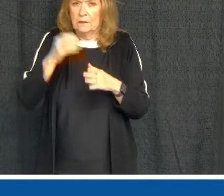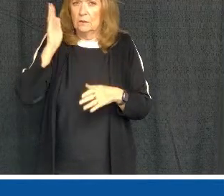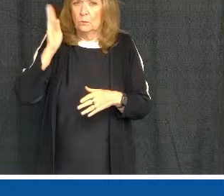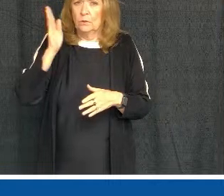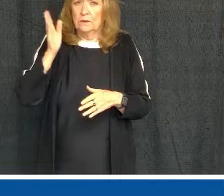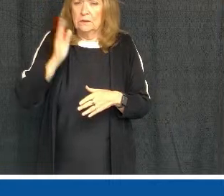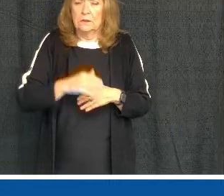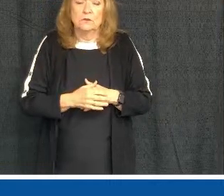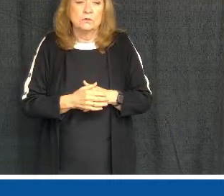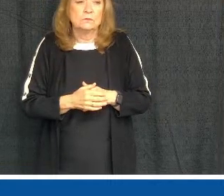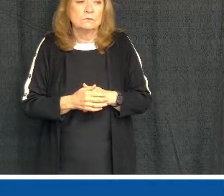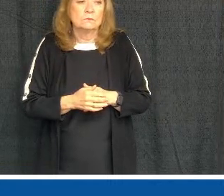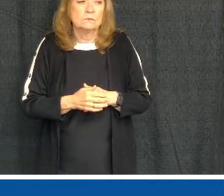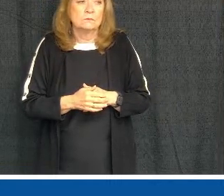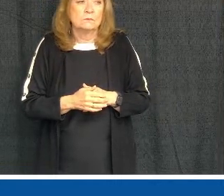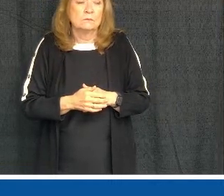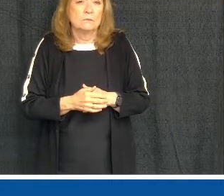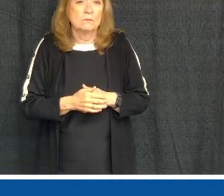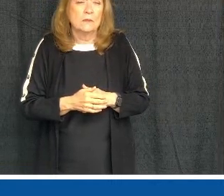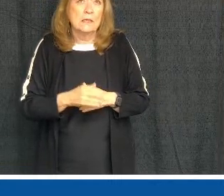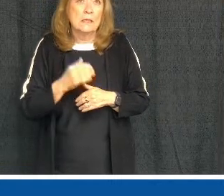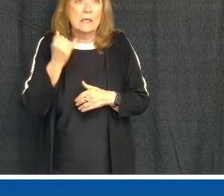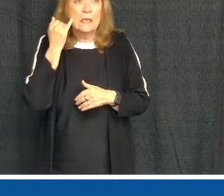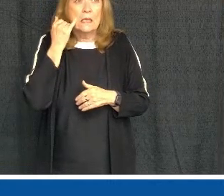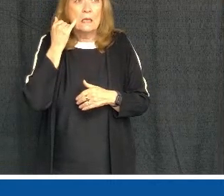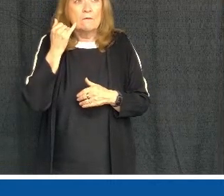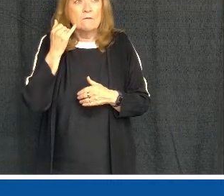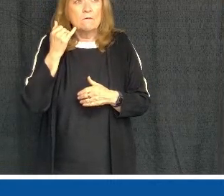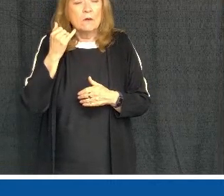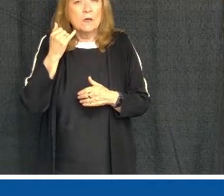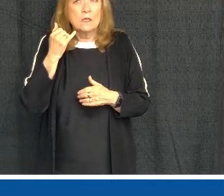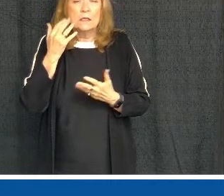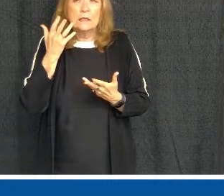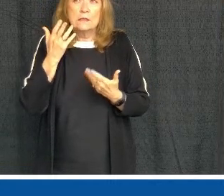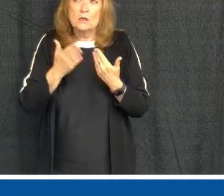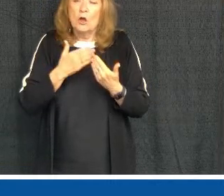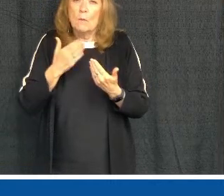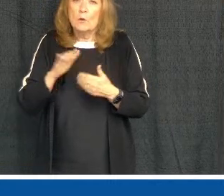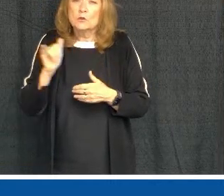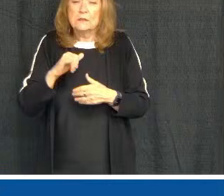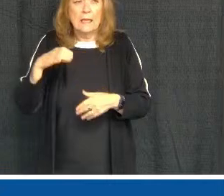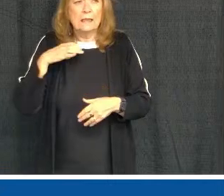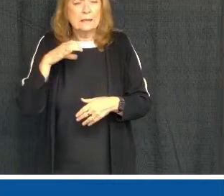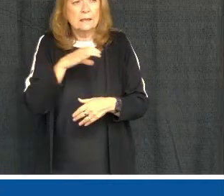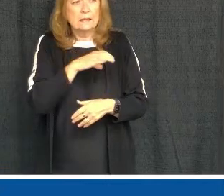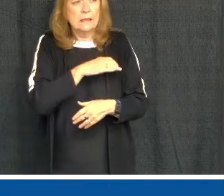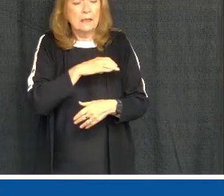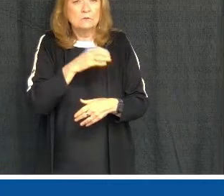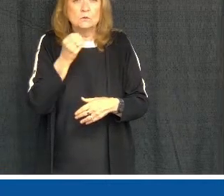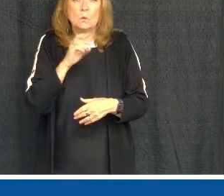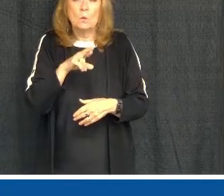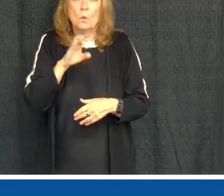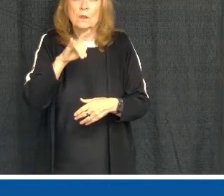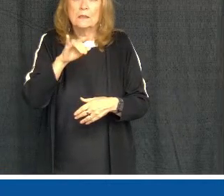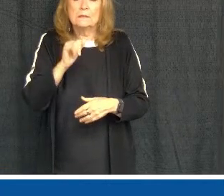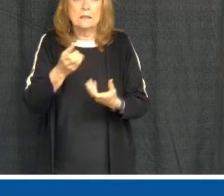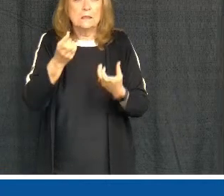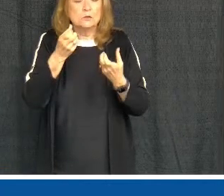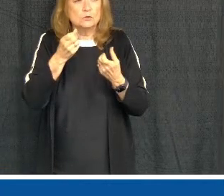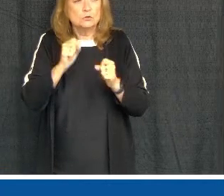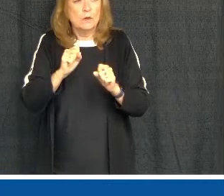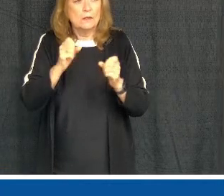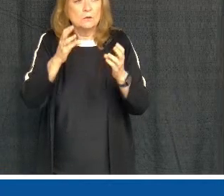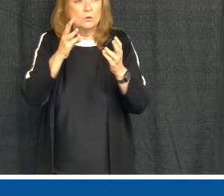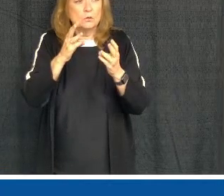presentation. It almost acts as if the council or the city is trying to absolve ownership